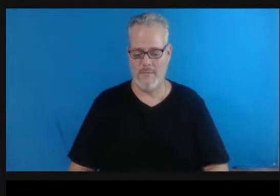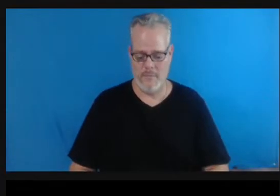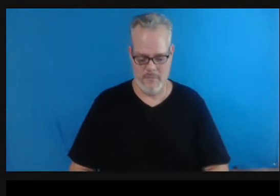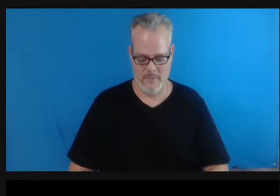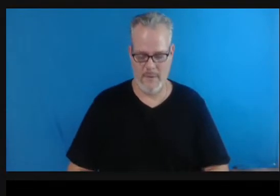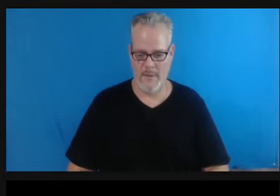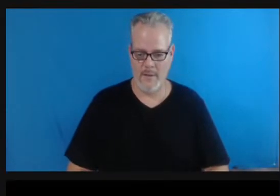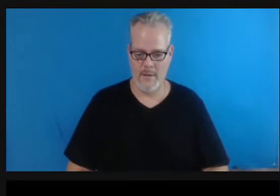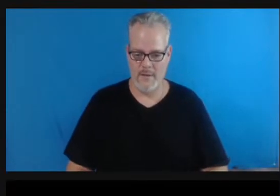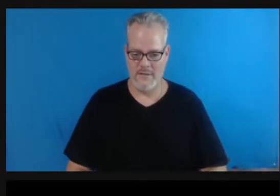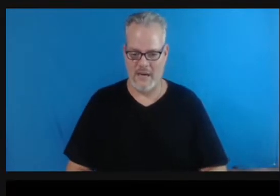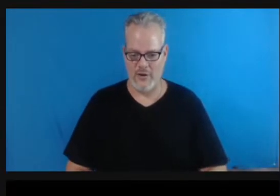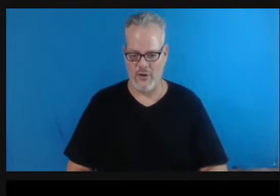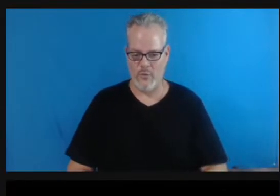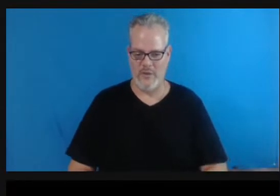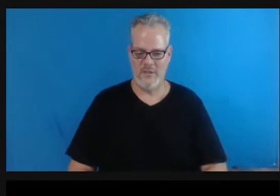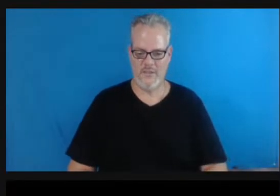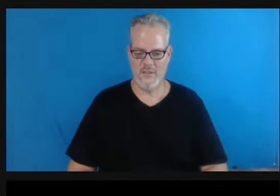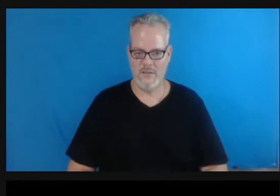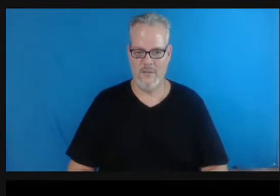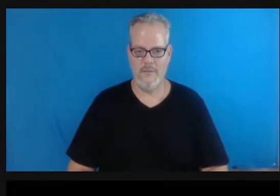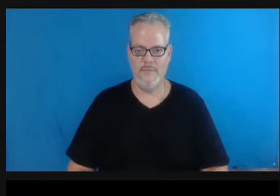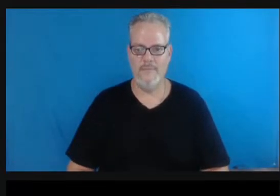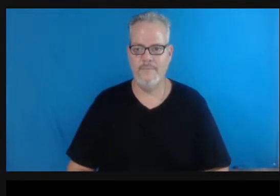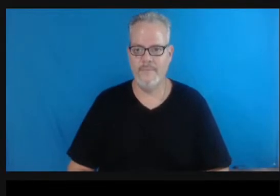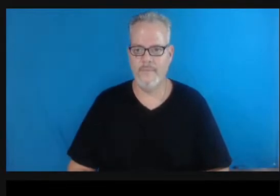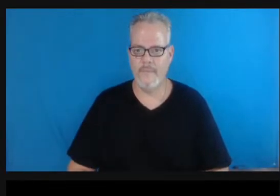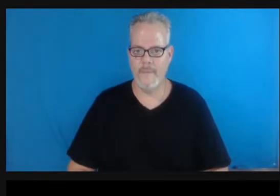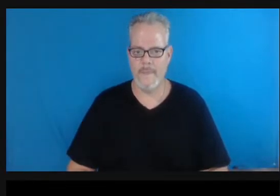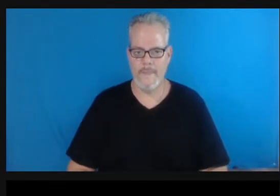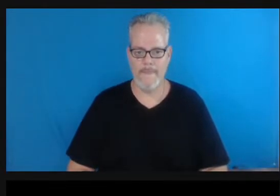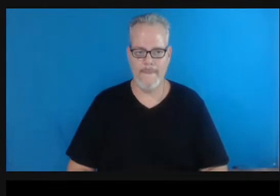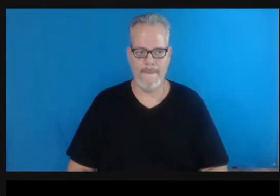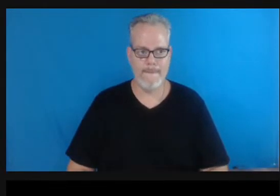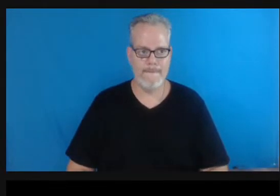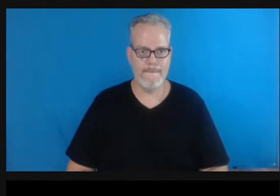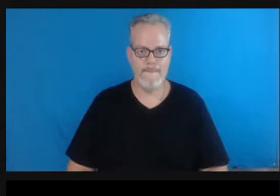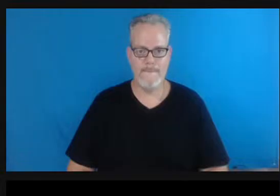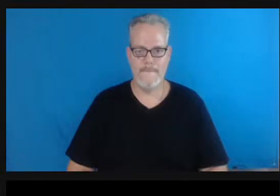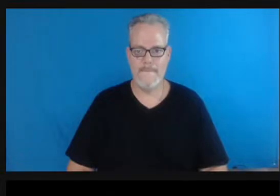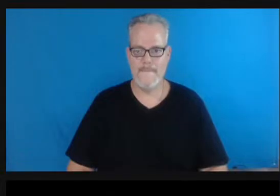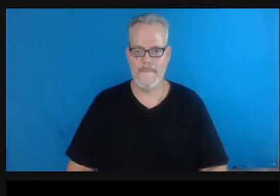what Hotel Papa is talking about. Let's come back up to